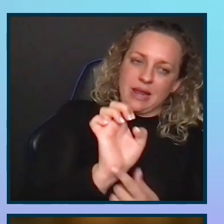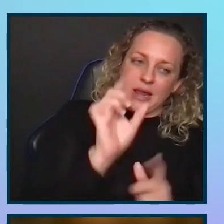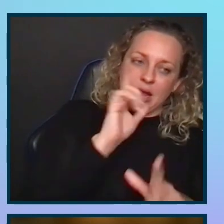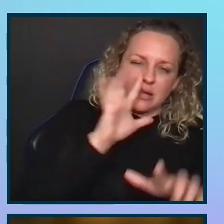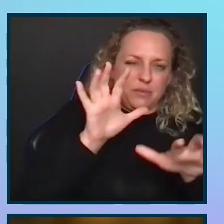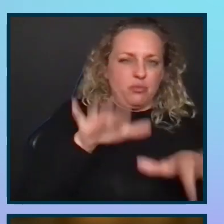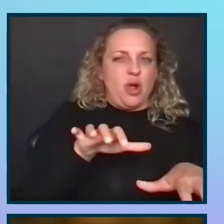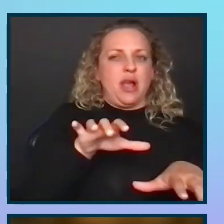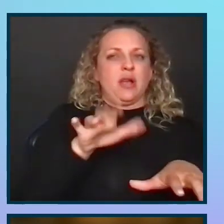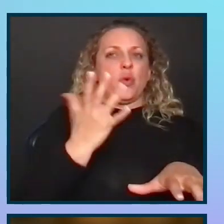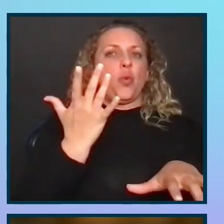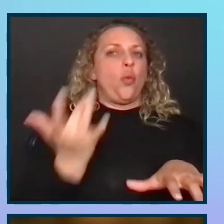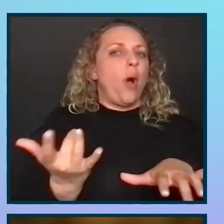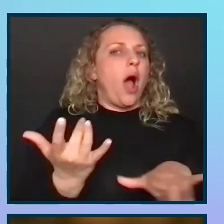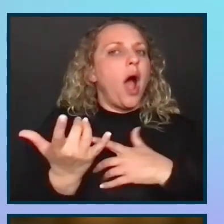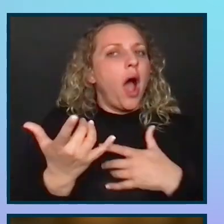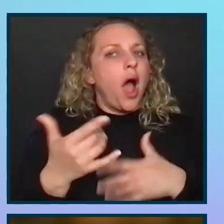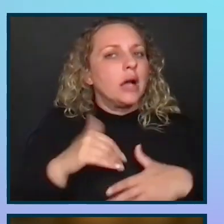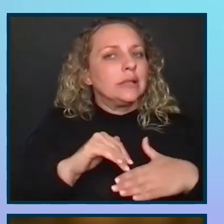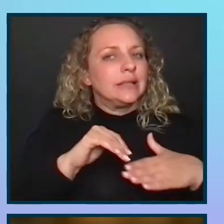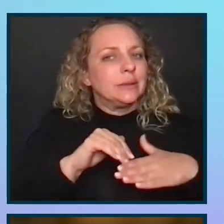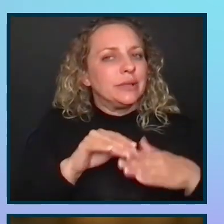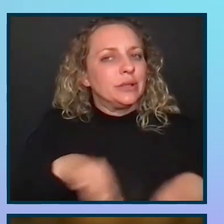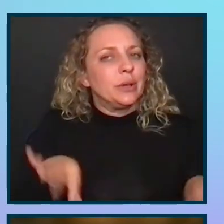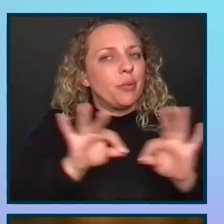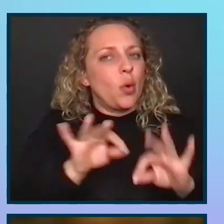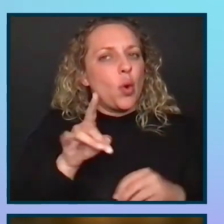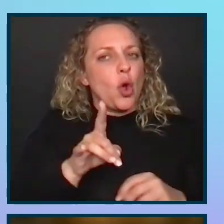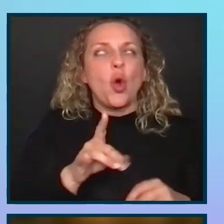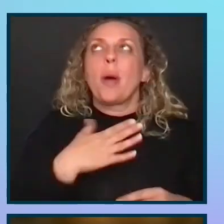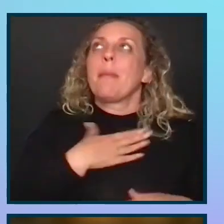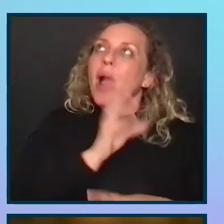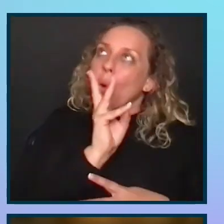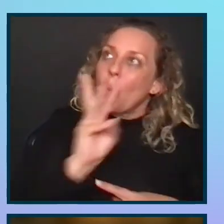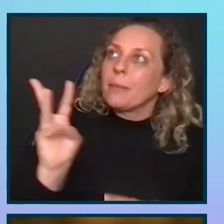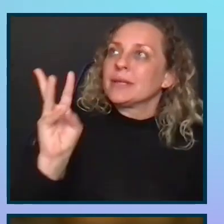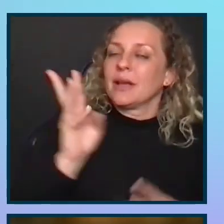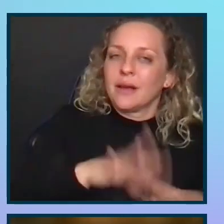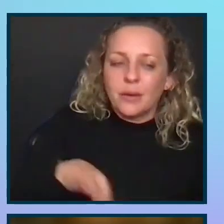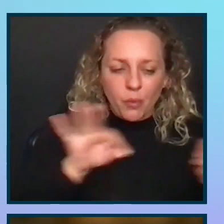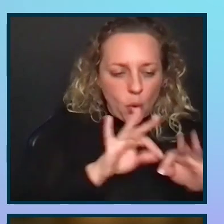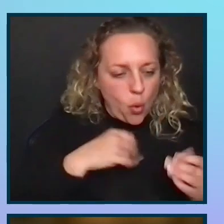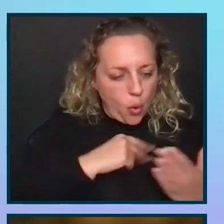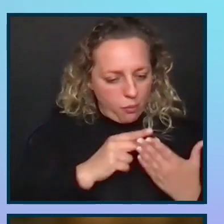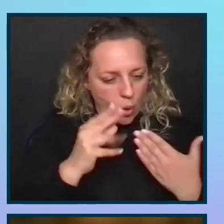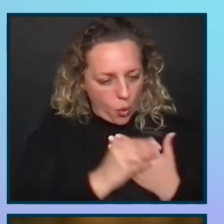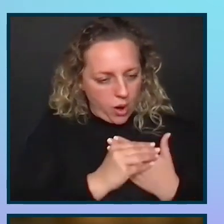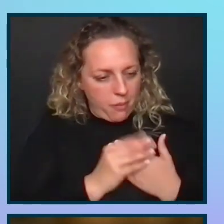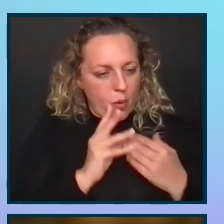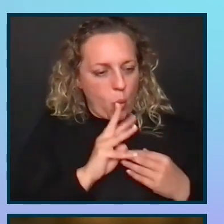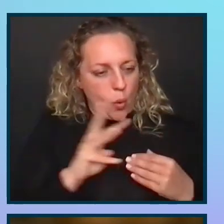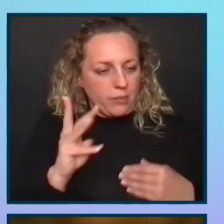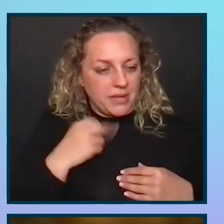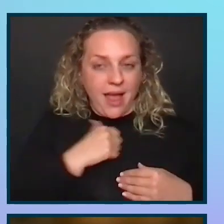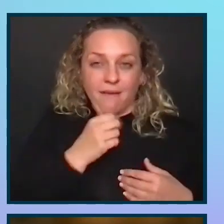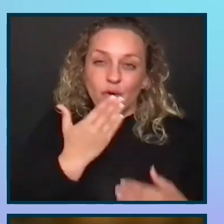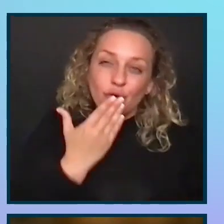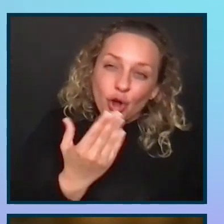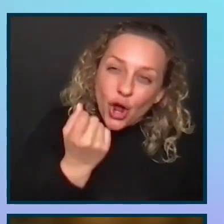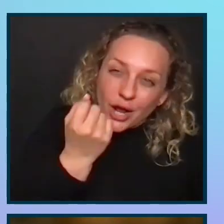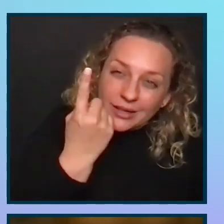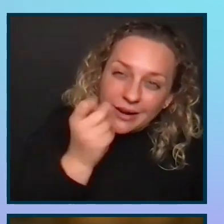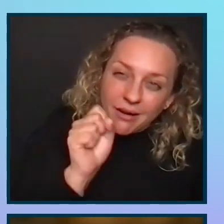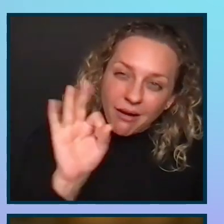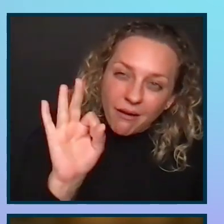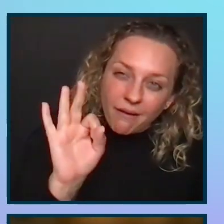surprise why accessibility is important to us. If I visit your company website or your program website, and I don't have a good understanding